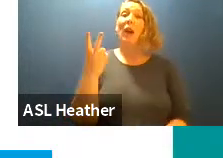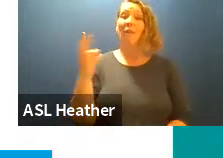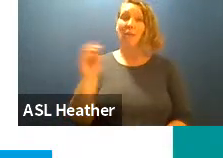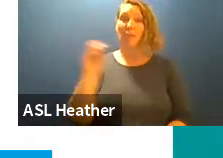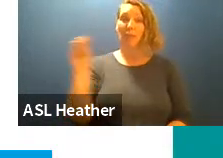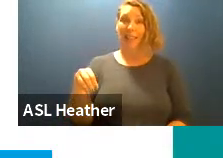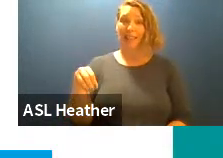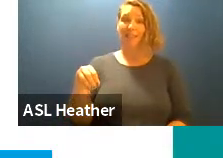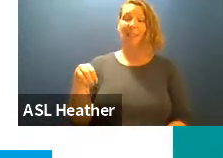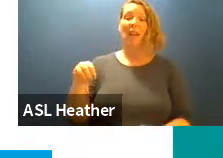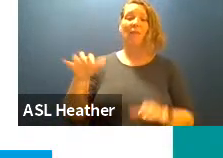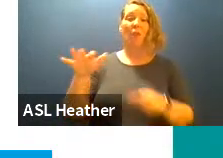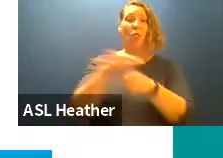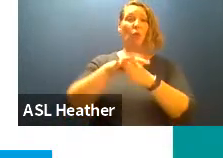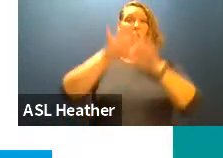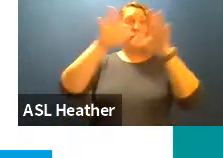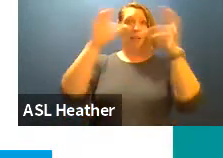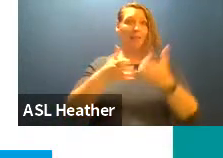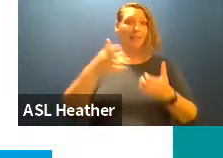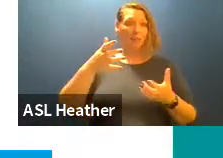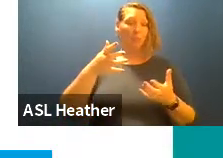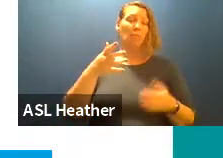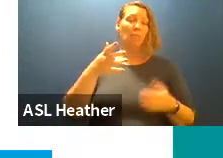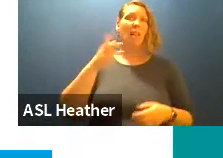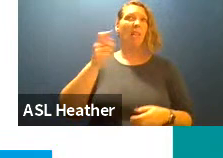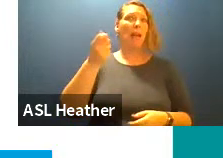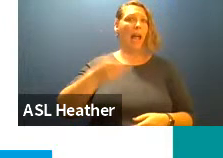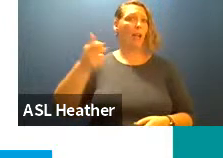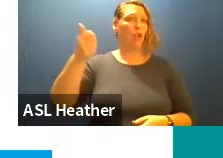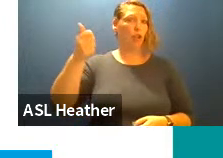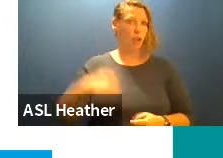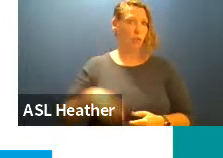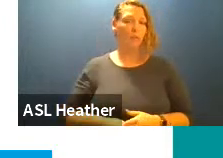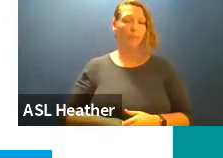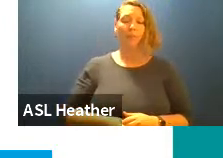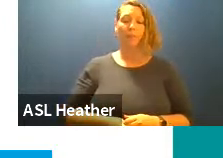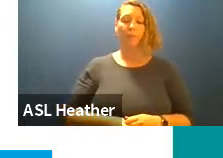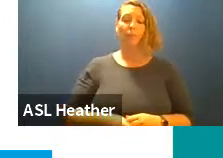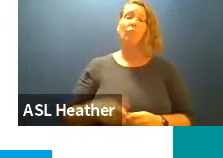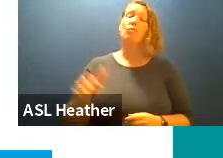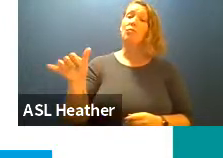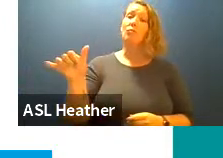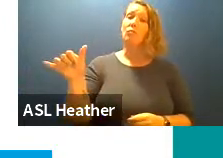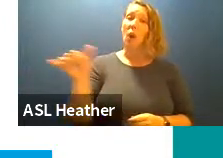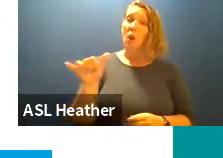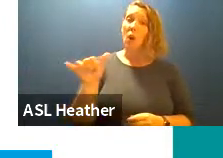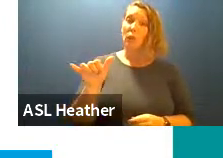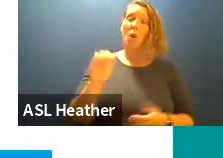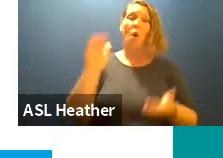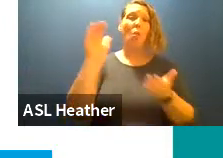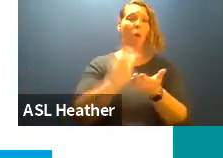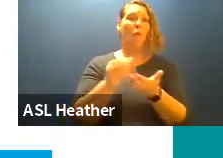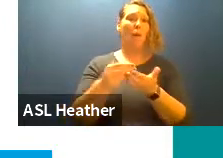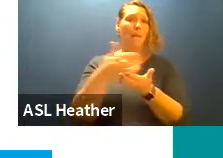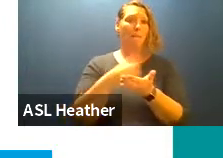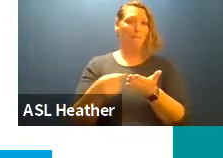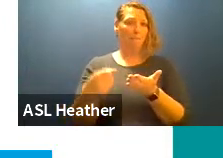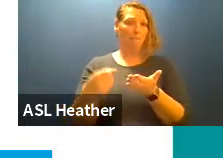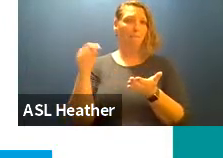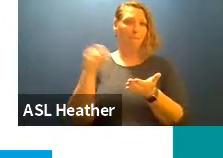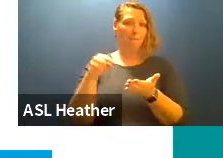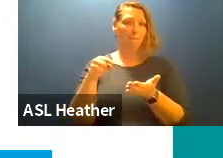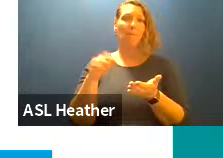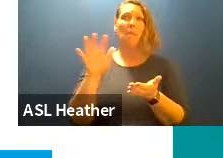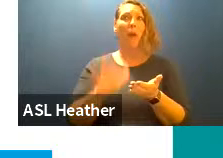to the region as a whole. So a bit higher in the program area. Also, low-income households,